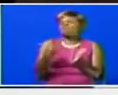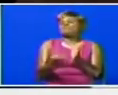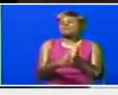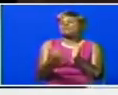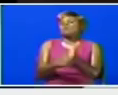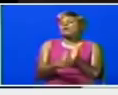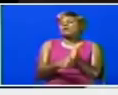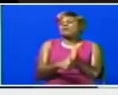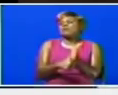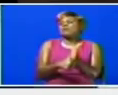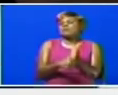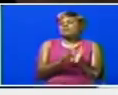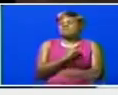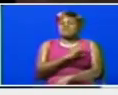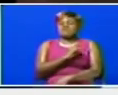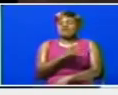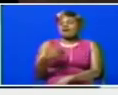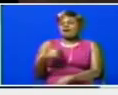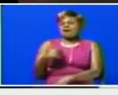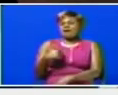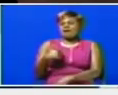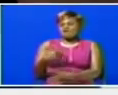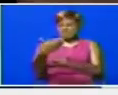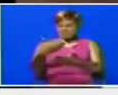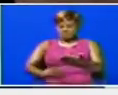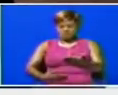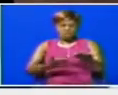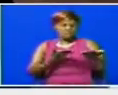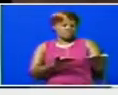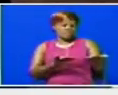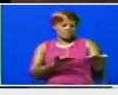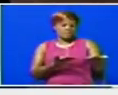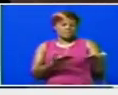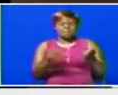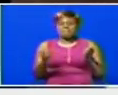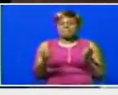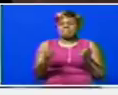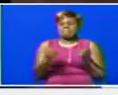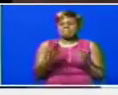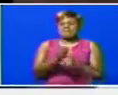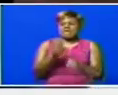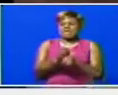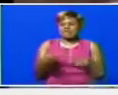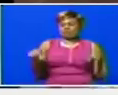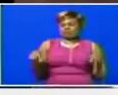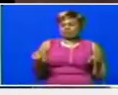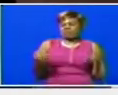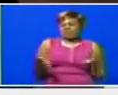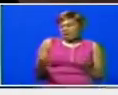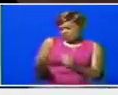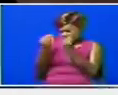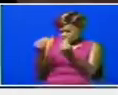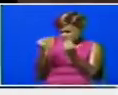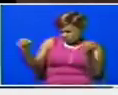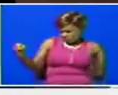that is creating even fear. So this is the form that many of us shake, but since we have now been trained